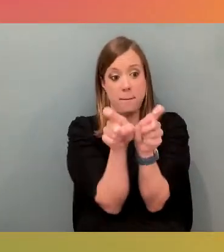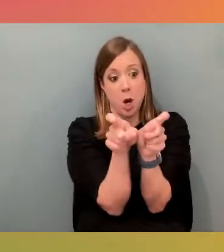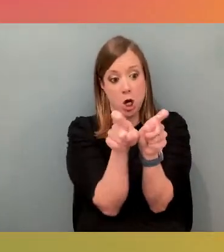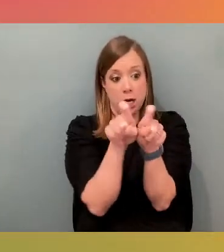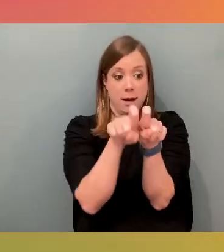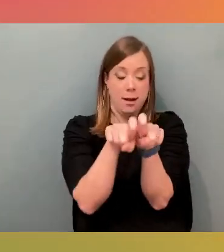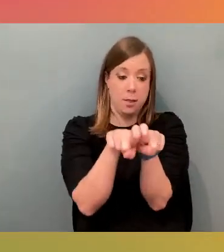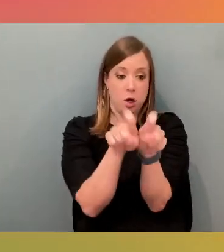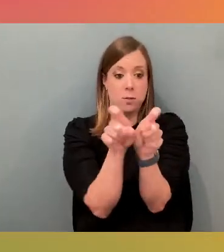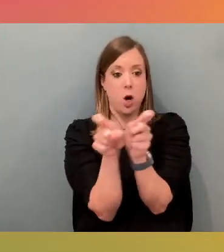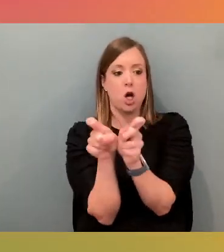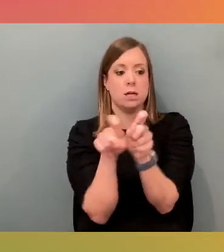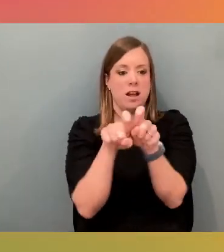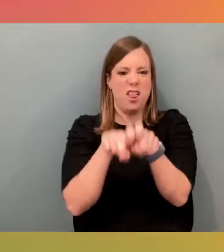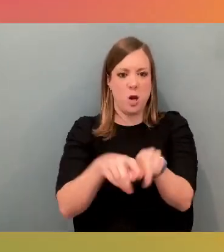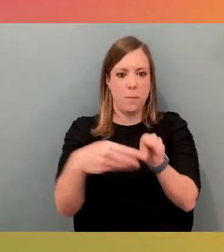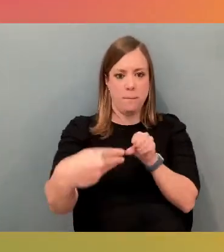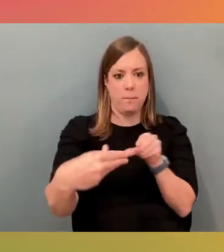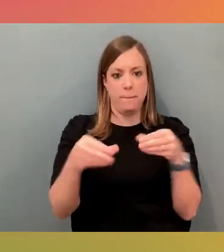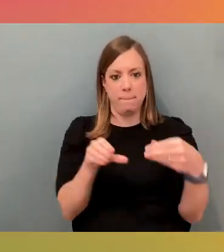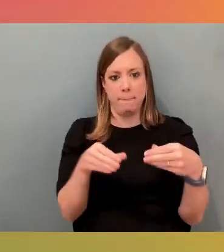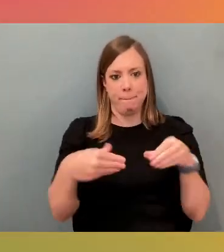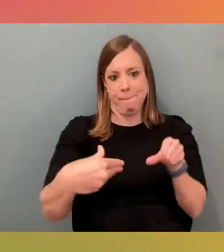more circles right here.